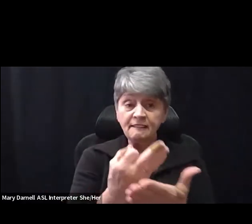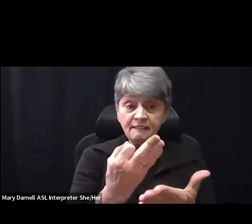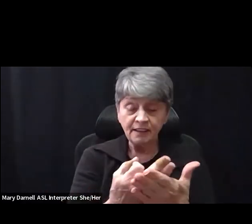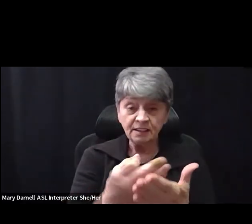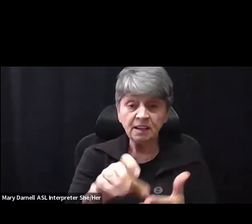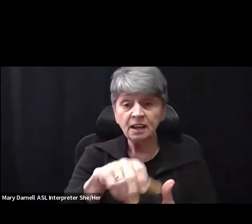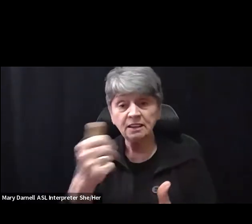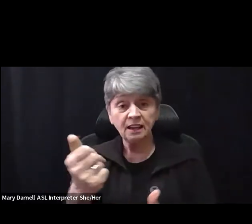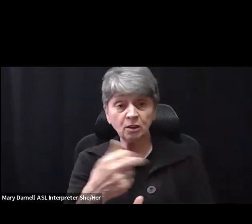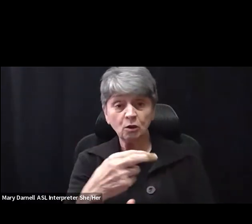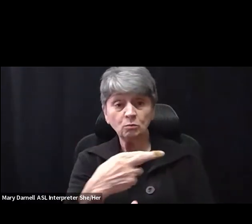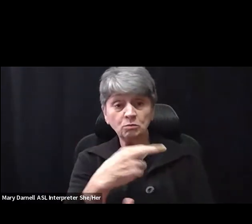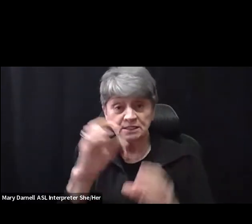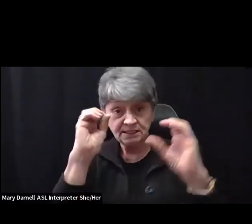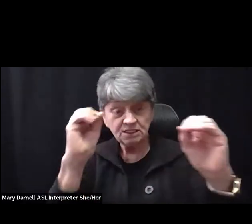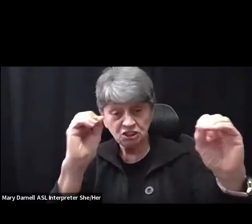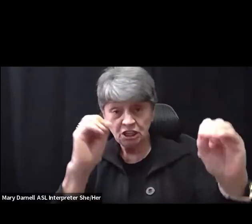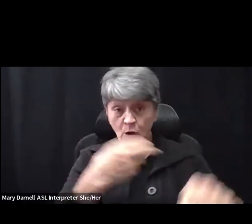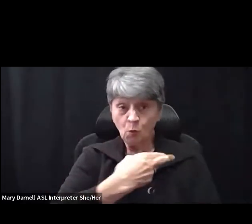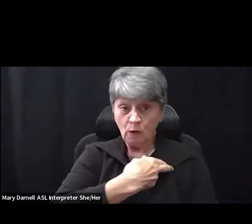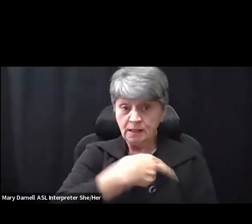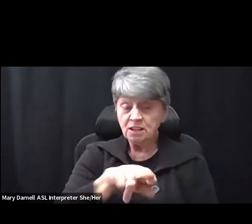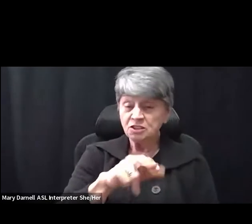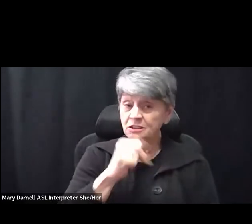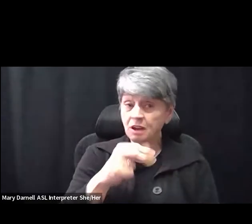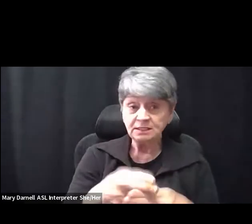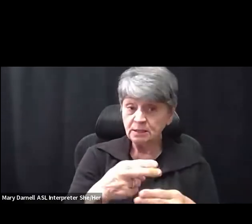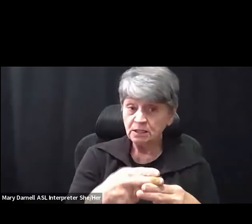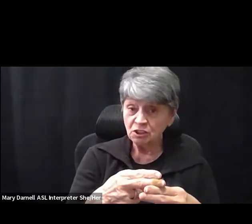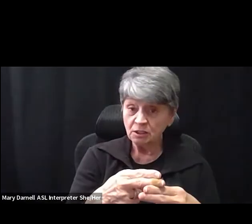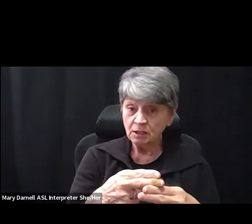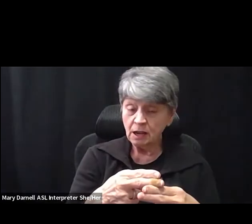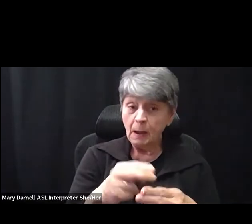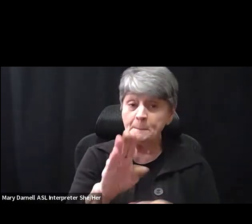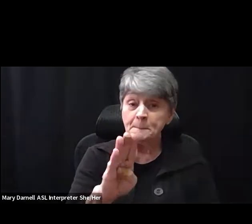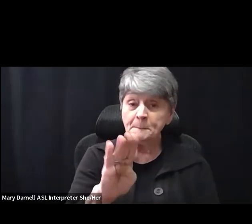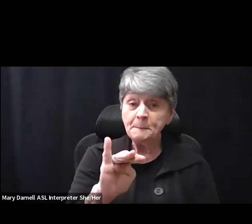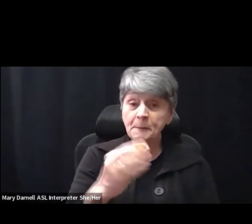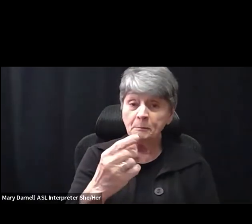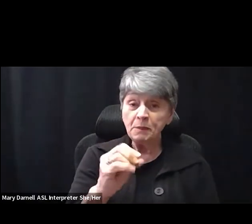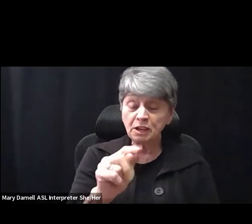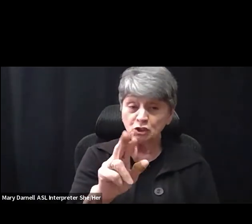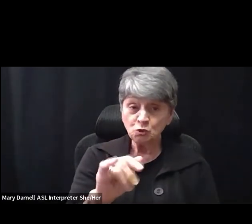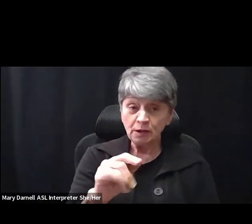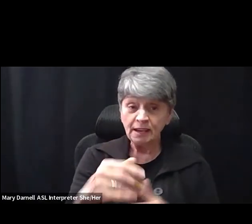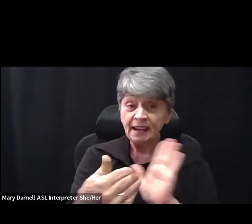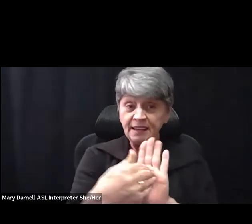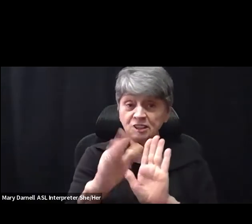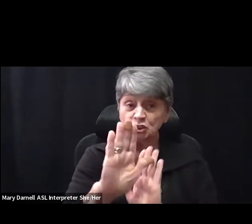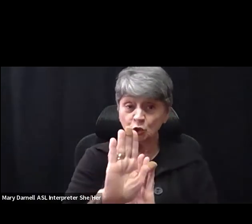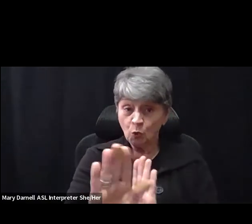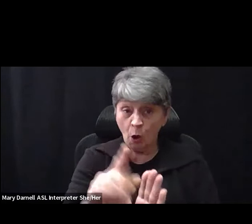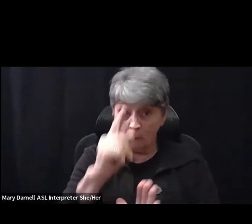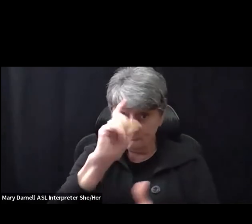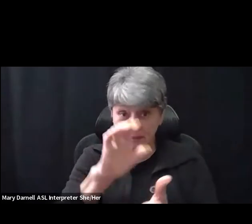teaching of religion, not to mention in many cases bigotry towards your own belief system,